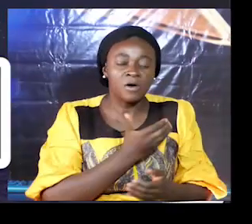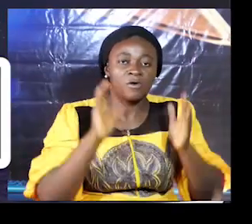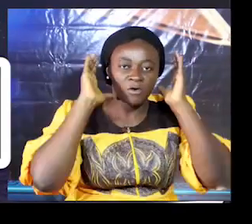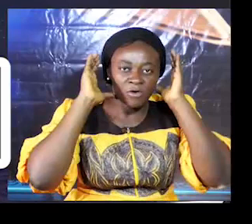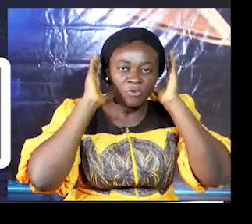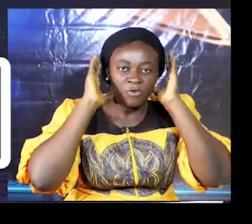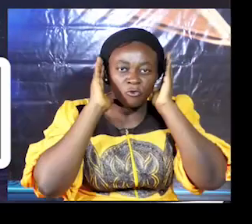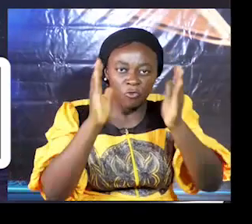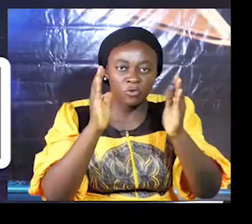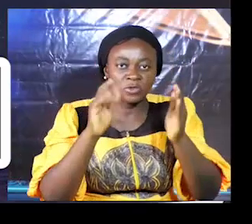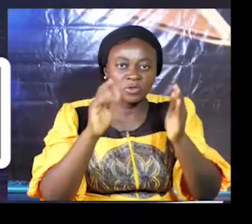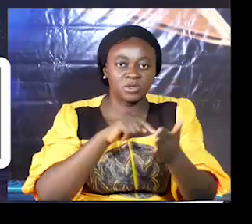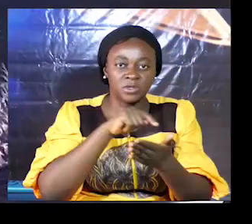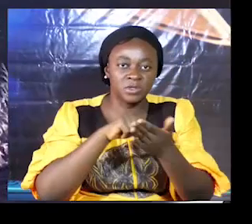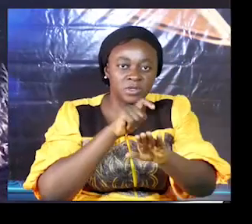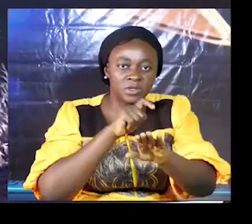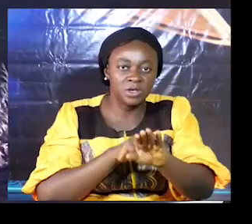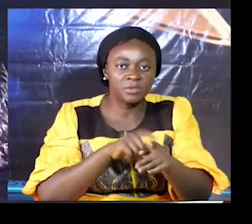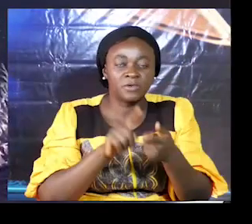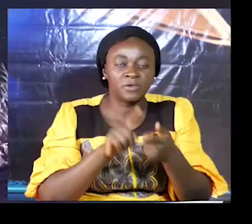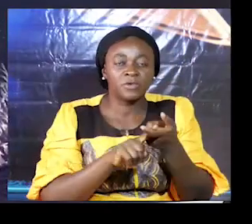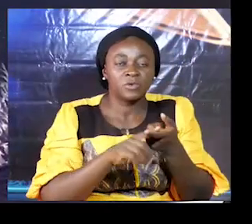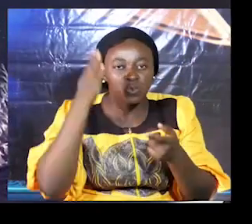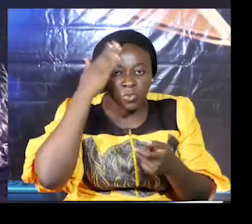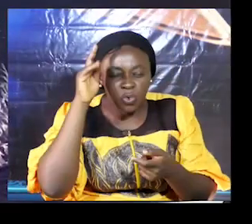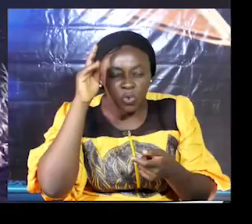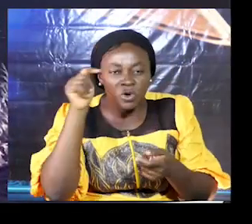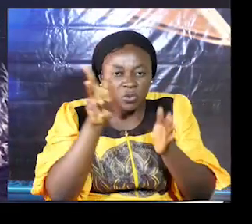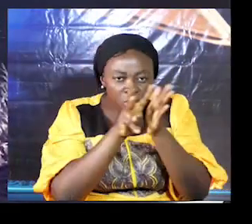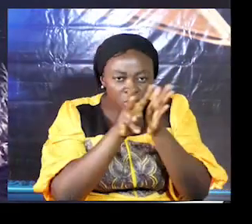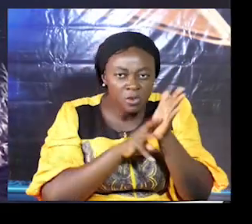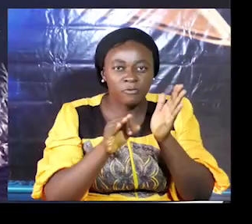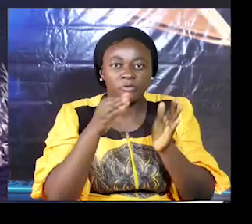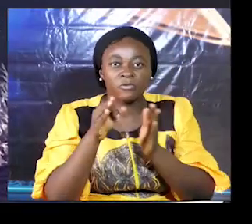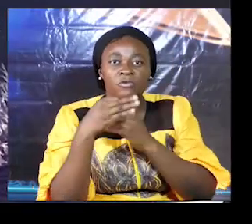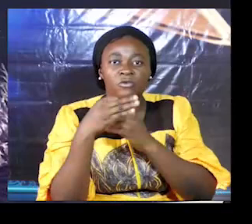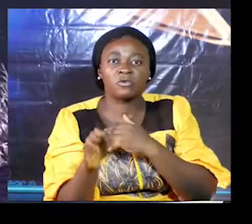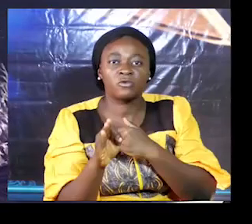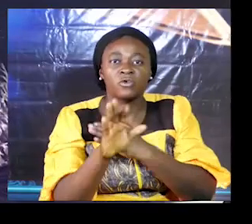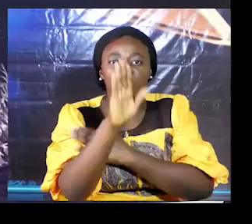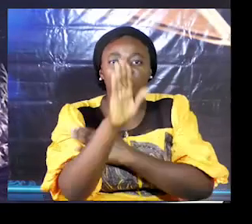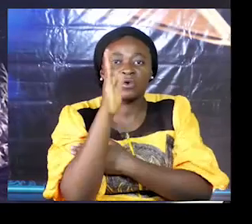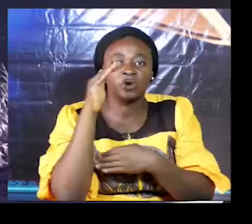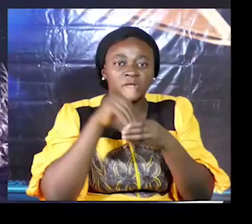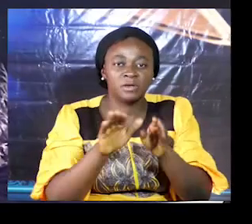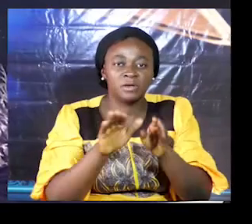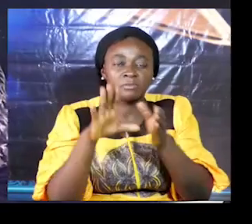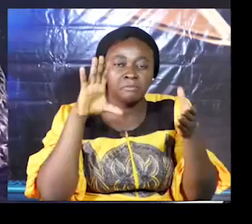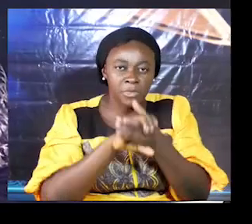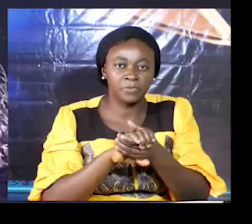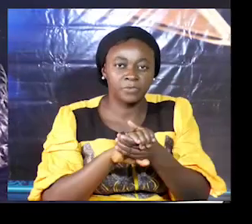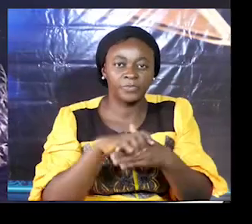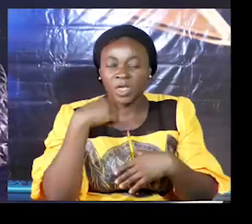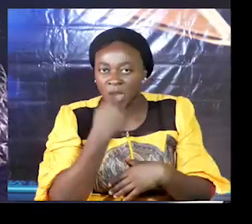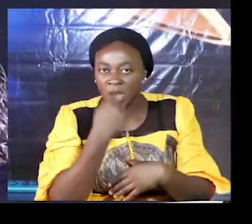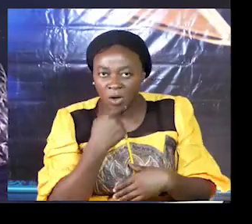you in marriage. How do I know the will of God for the person He will have me marry? How will I be